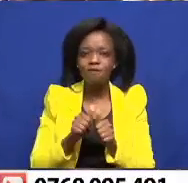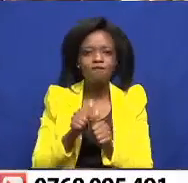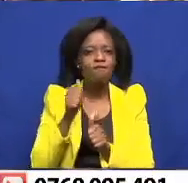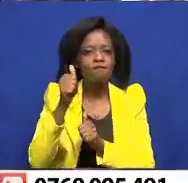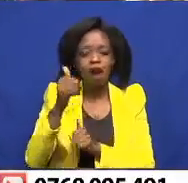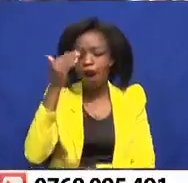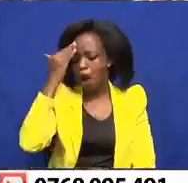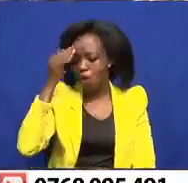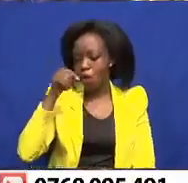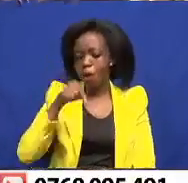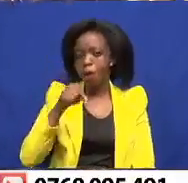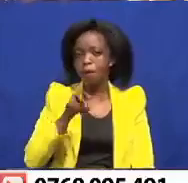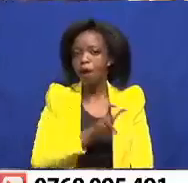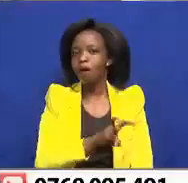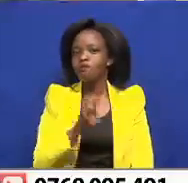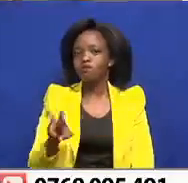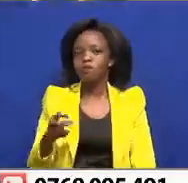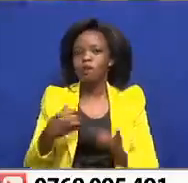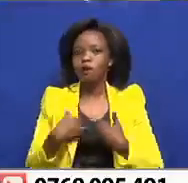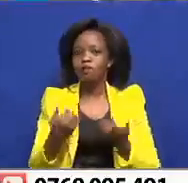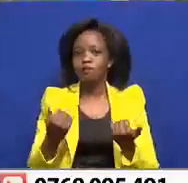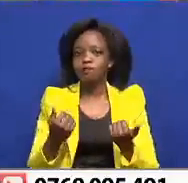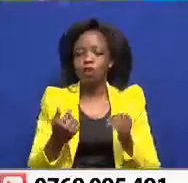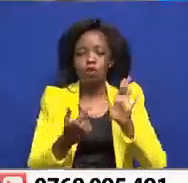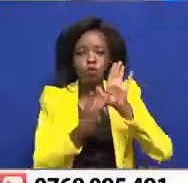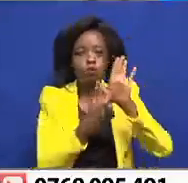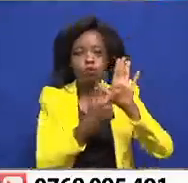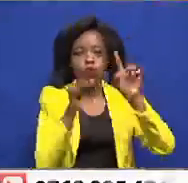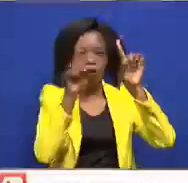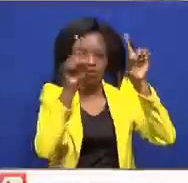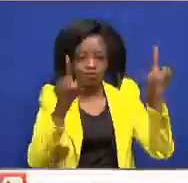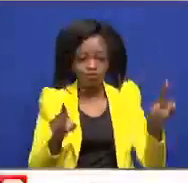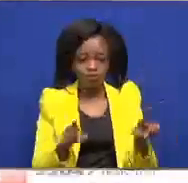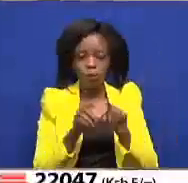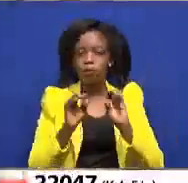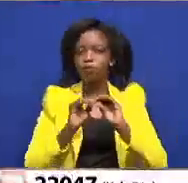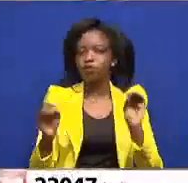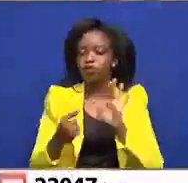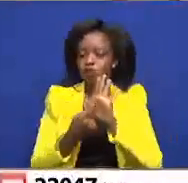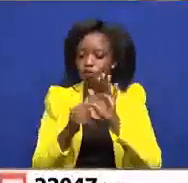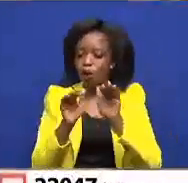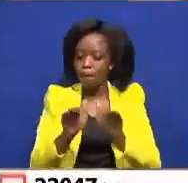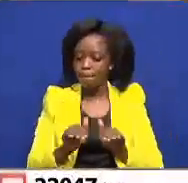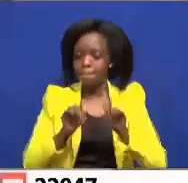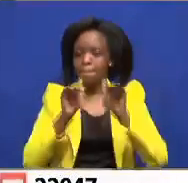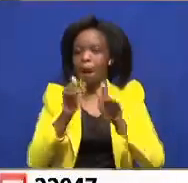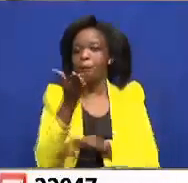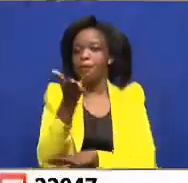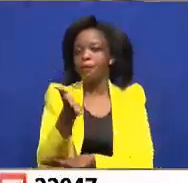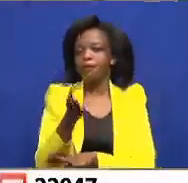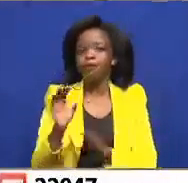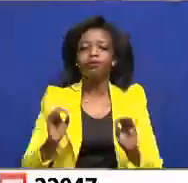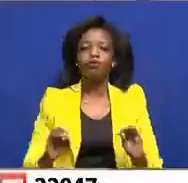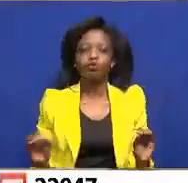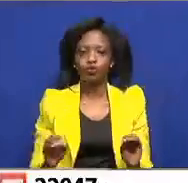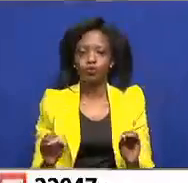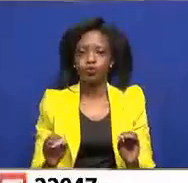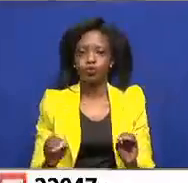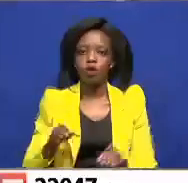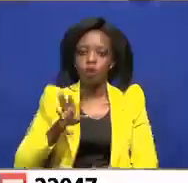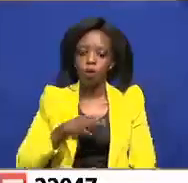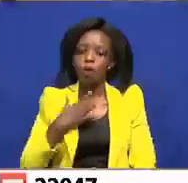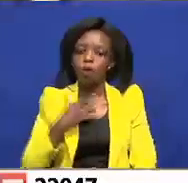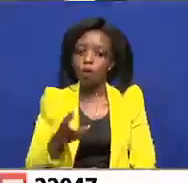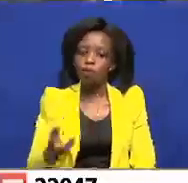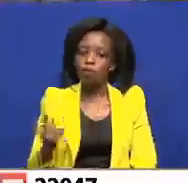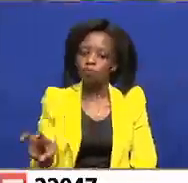ajui zebra crossing iko hapa because hakuna hata signboard yoyote ya kuonyesha kuna bumps mbele ama zebra crossing. So unapata mama anataka kuvuka